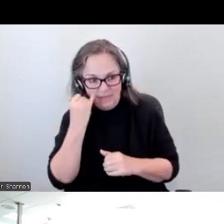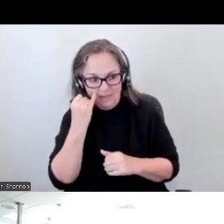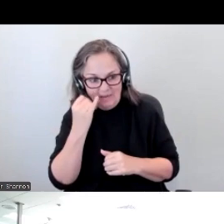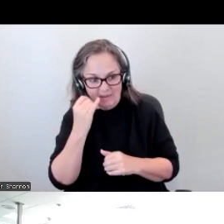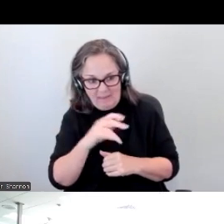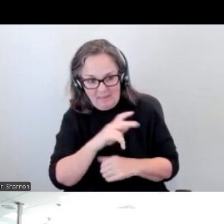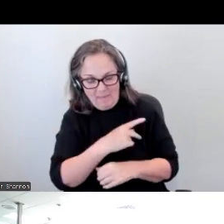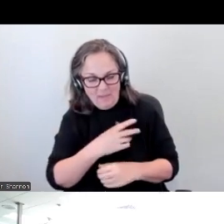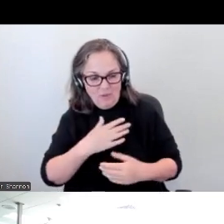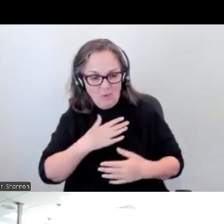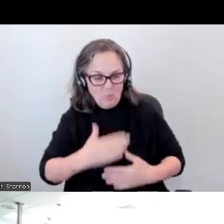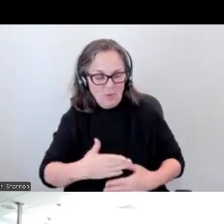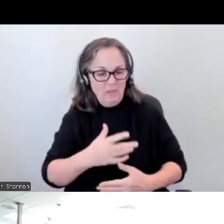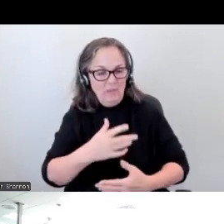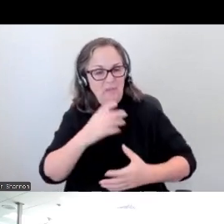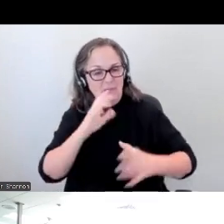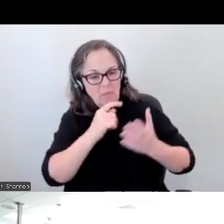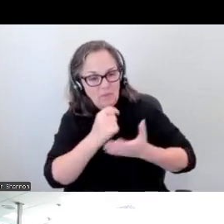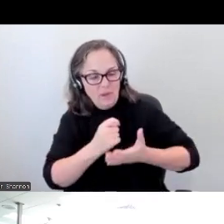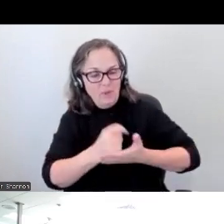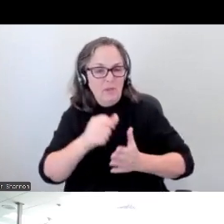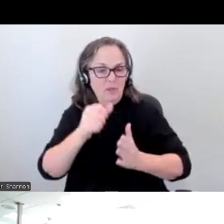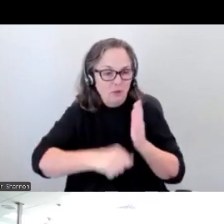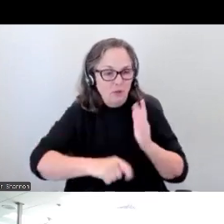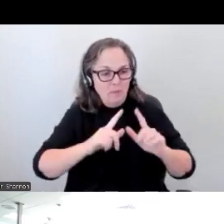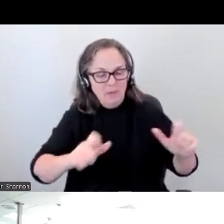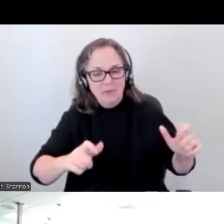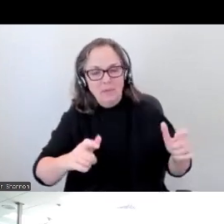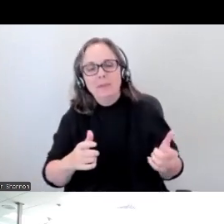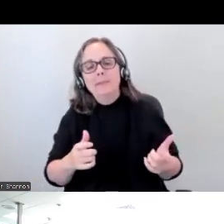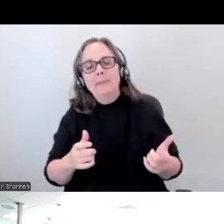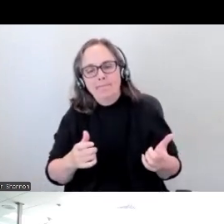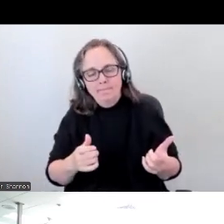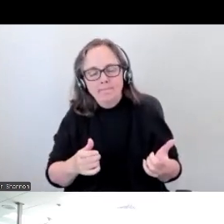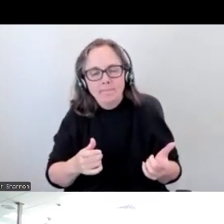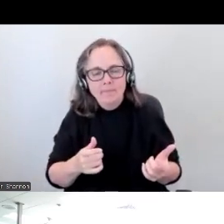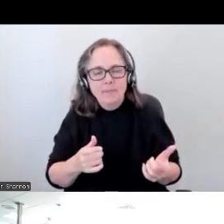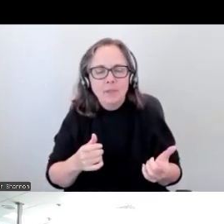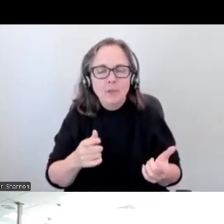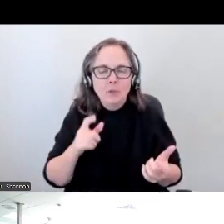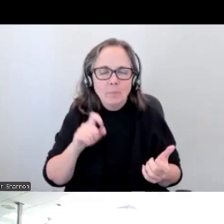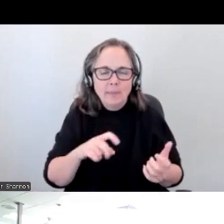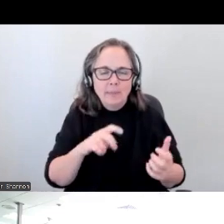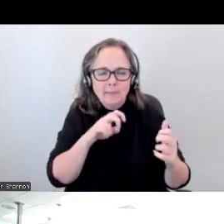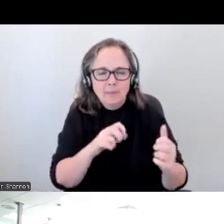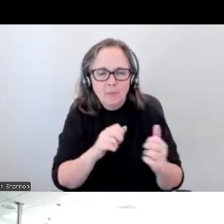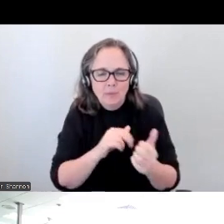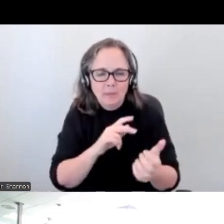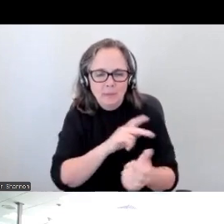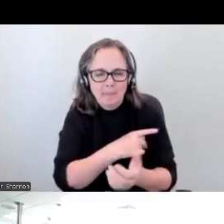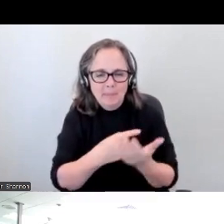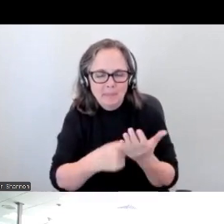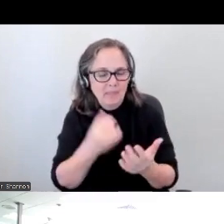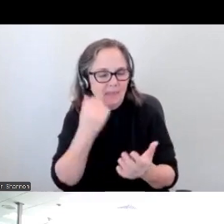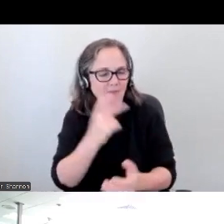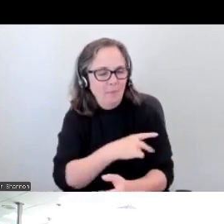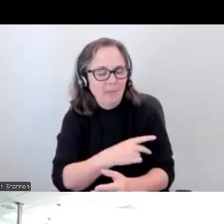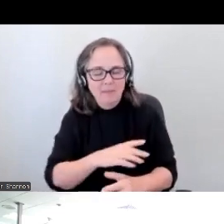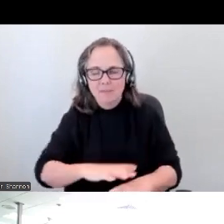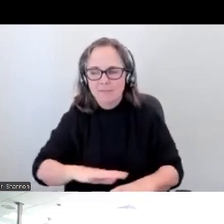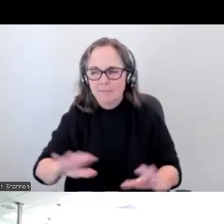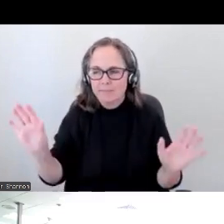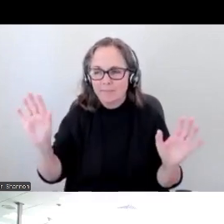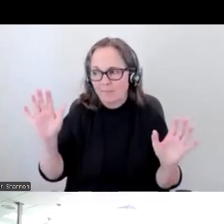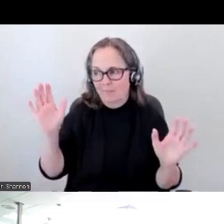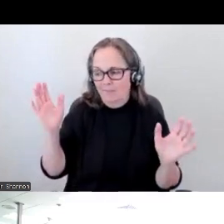the chemotherapy, surgery, all the treatment? And that's a decision that you have to make with the patient. So if patient is like,